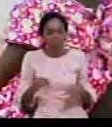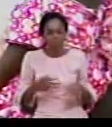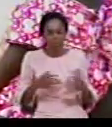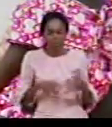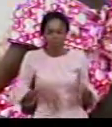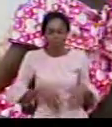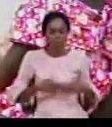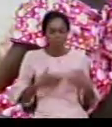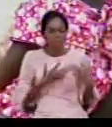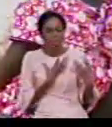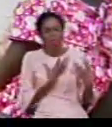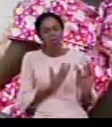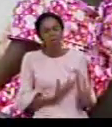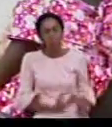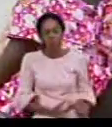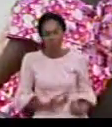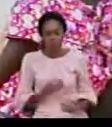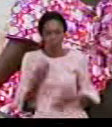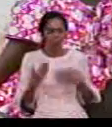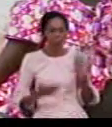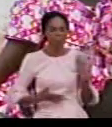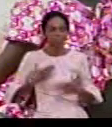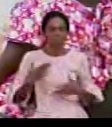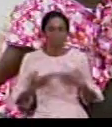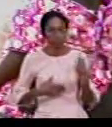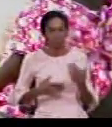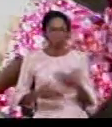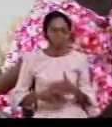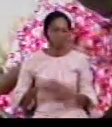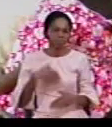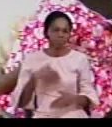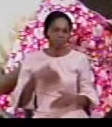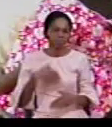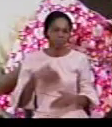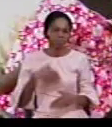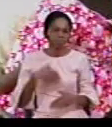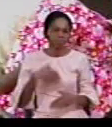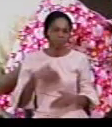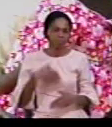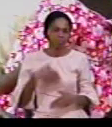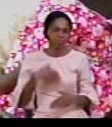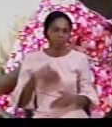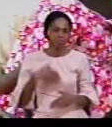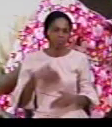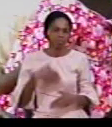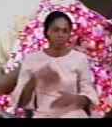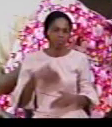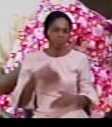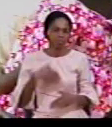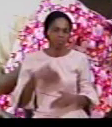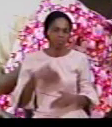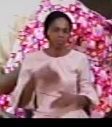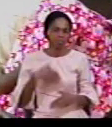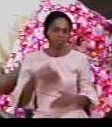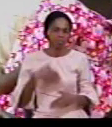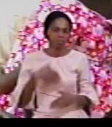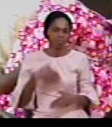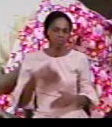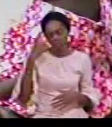day. The following day, being Tuesday, the following week, I dreamed a dream that I saw